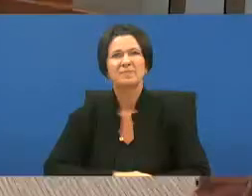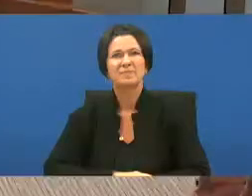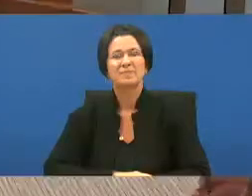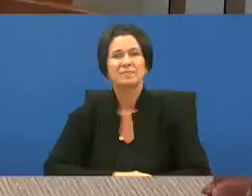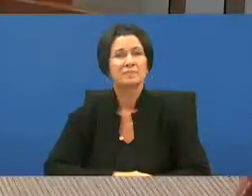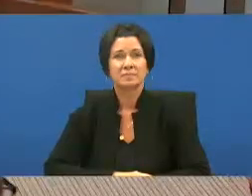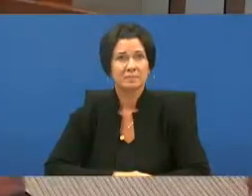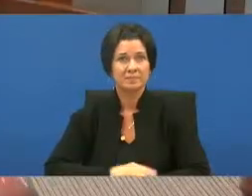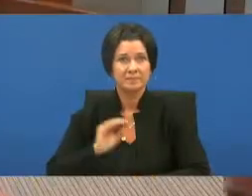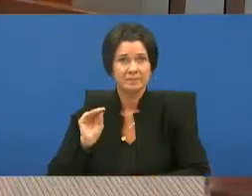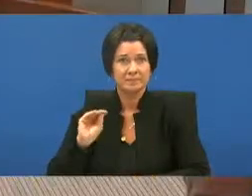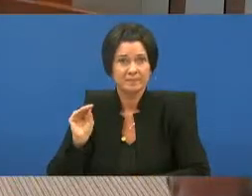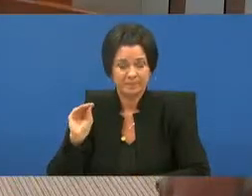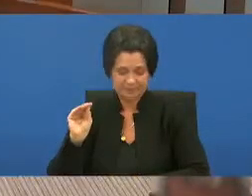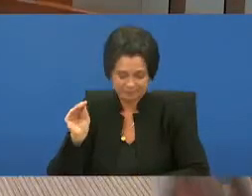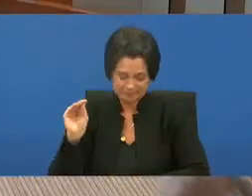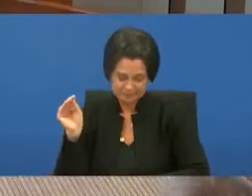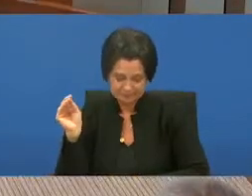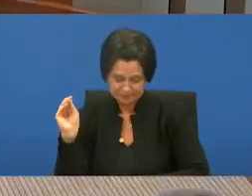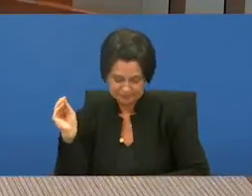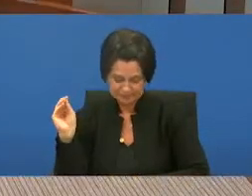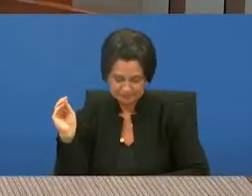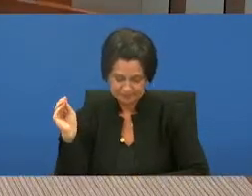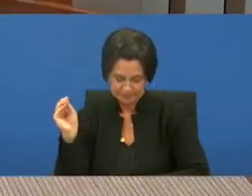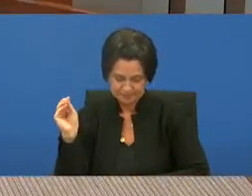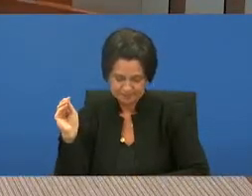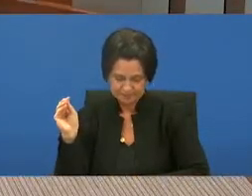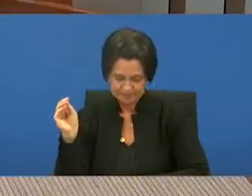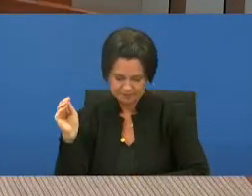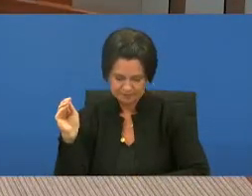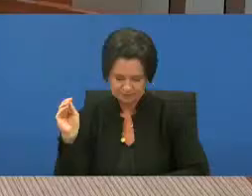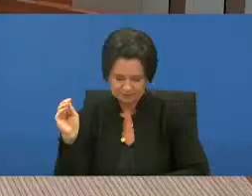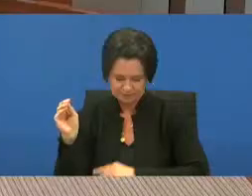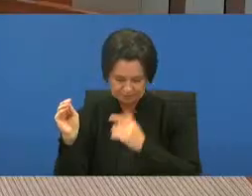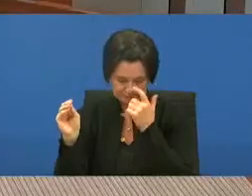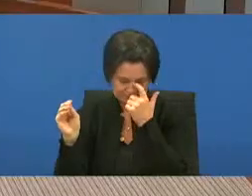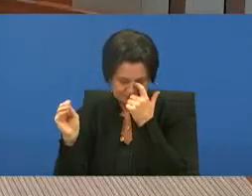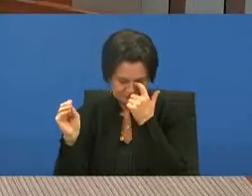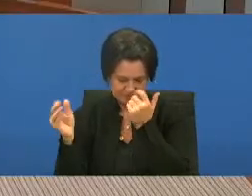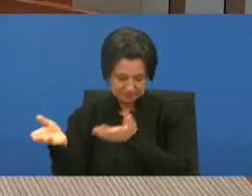Seeing none, we'll go to council. Motion by Councilman Hurst.